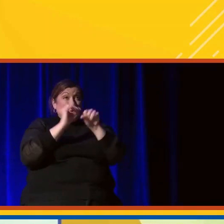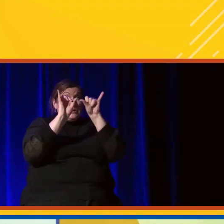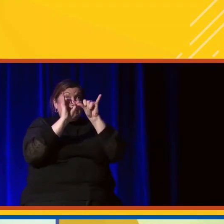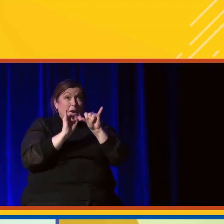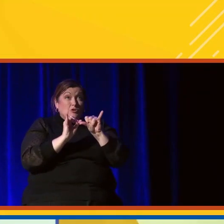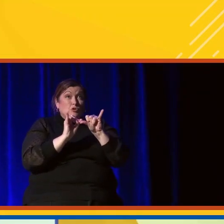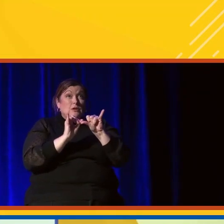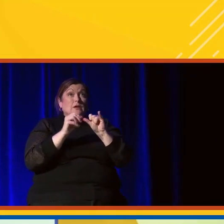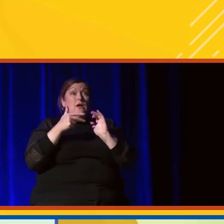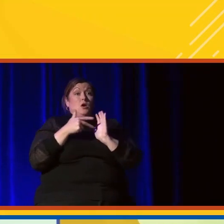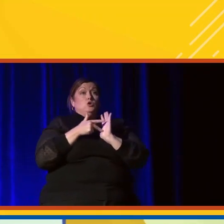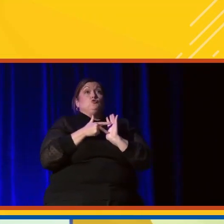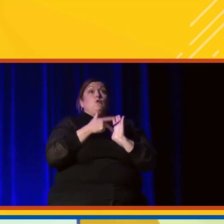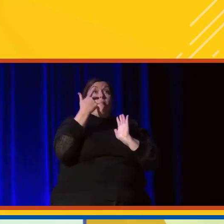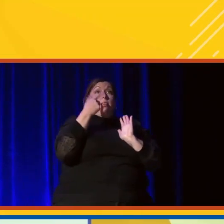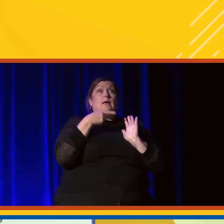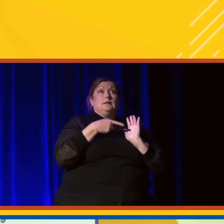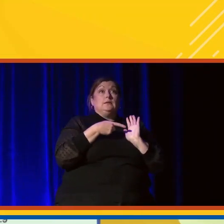of the